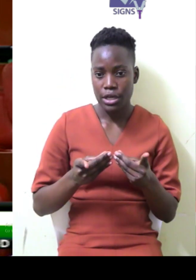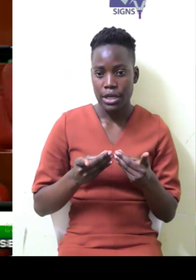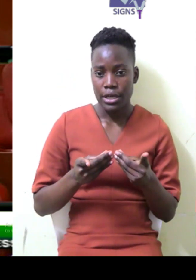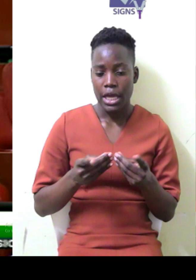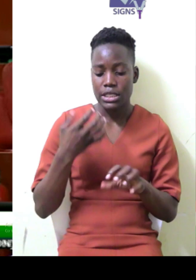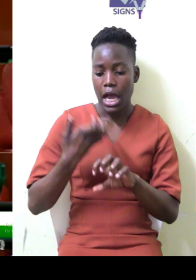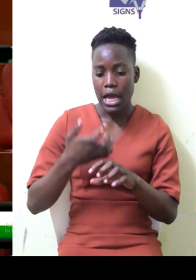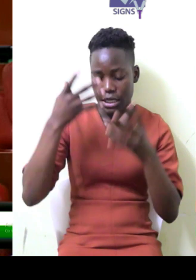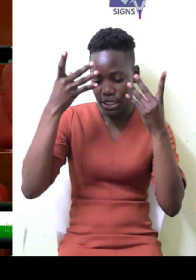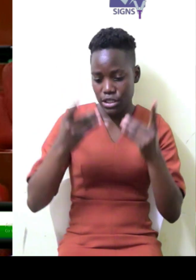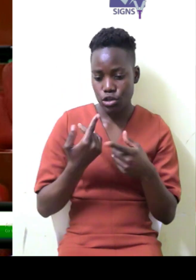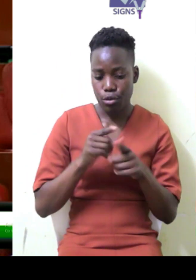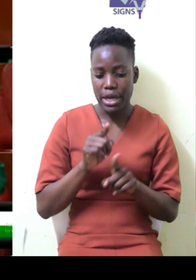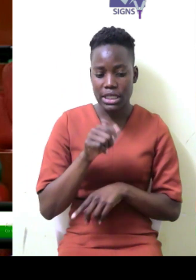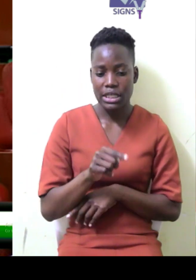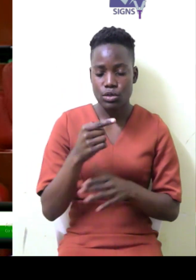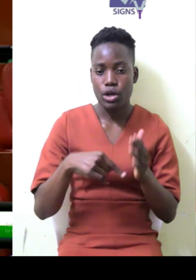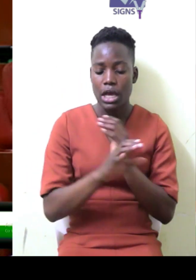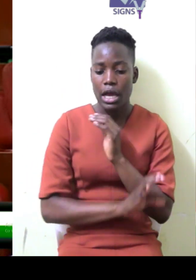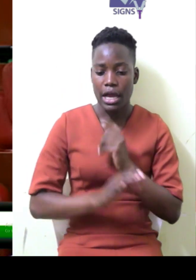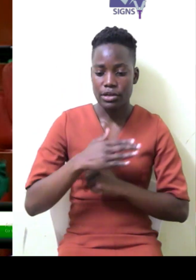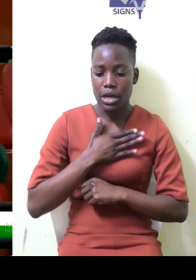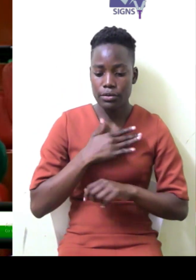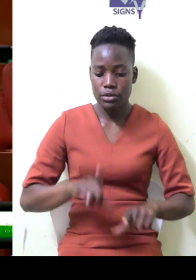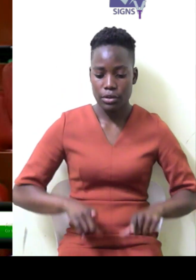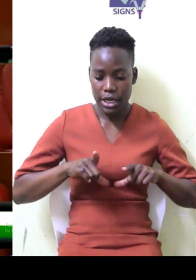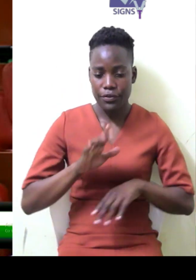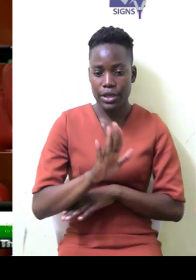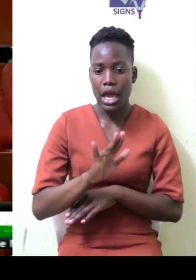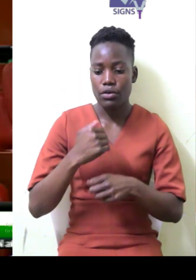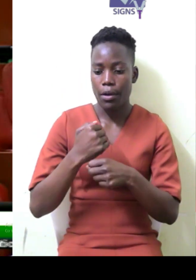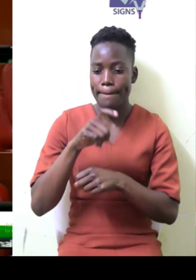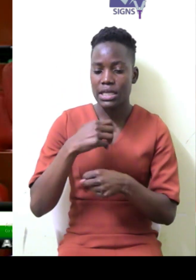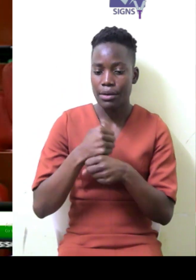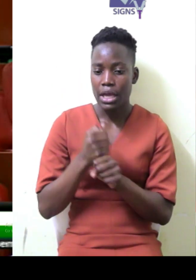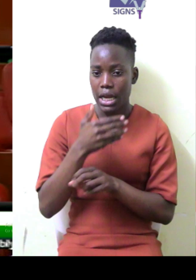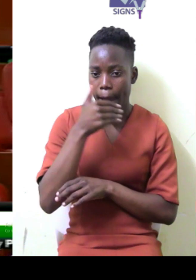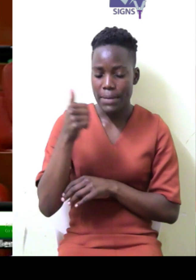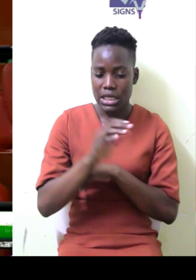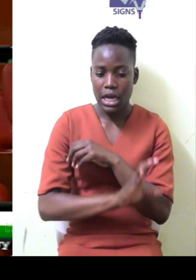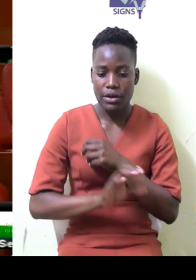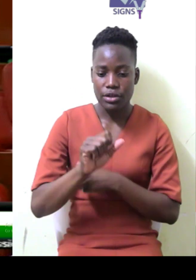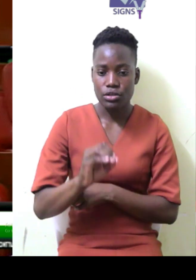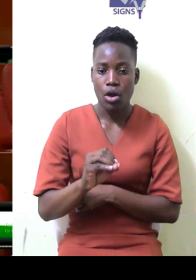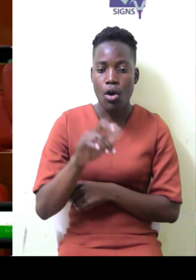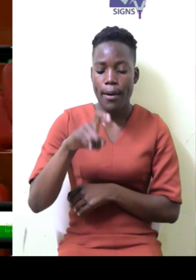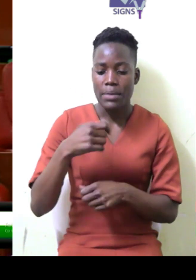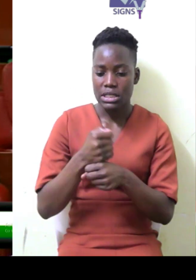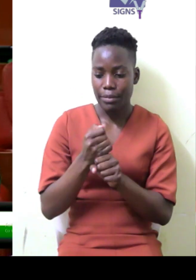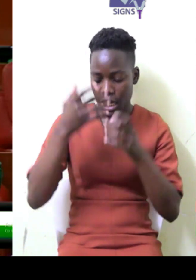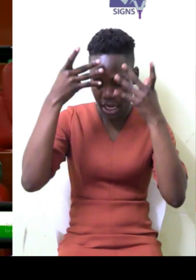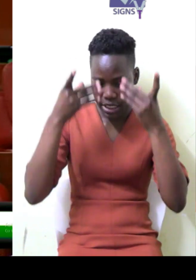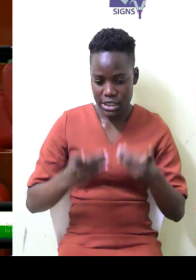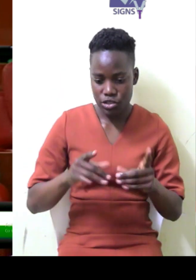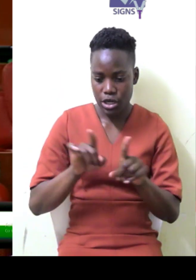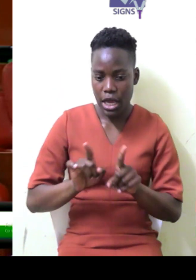hard decision, but this is our country. We live here, and we have to make it a better country. And therefore, we must make a decision.